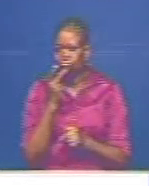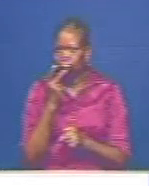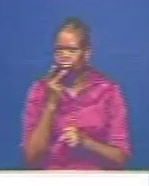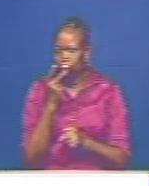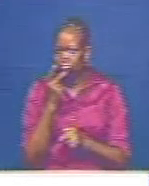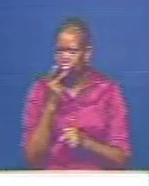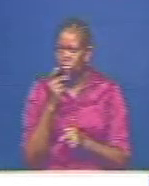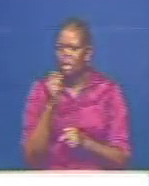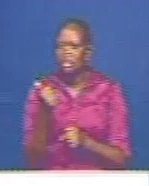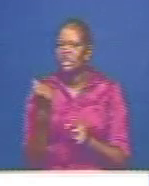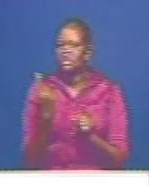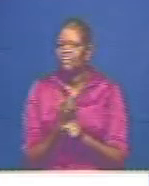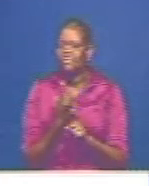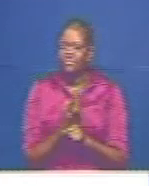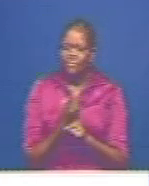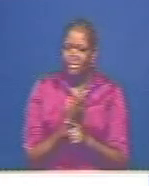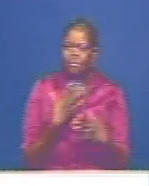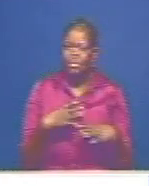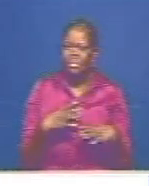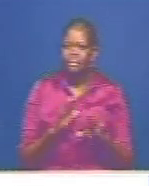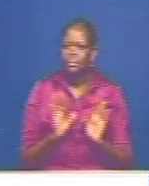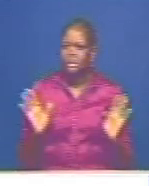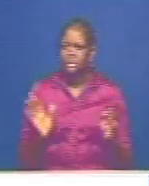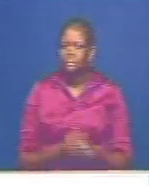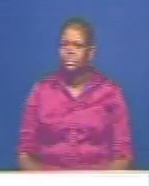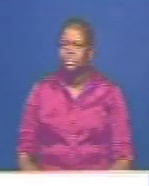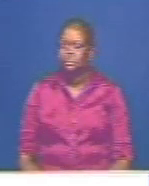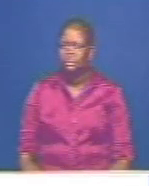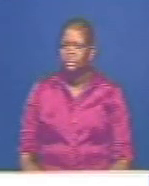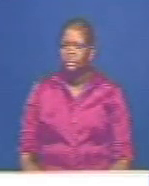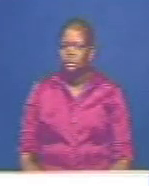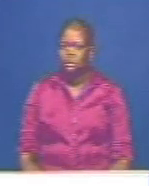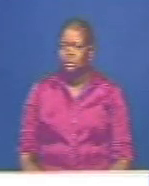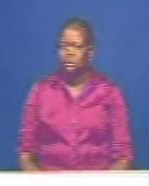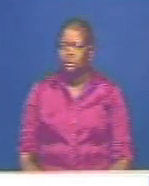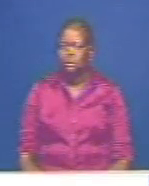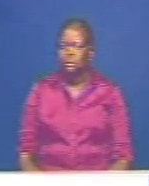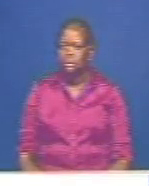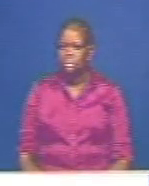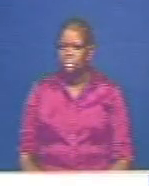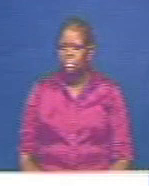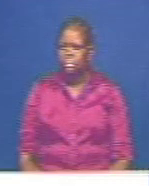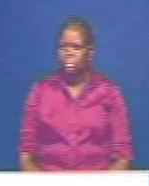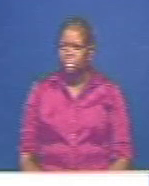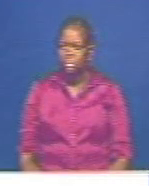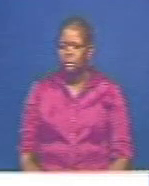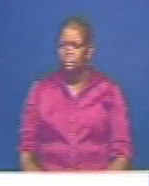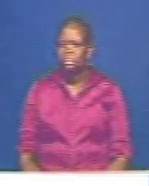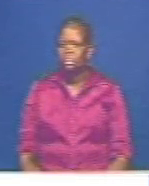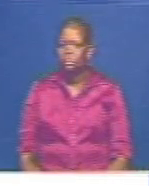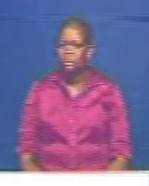the mentor, and there's the mentee. Okay, so let's uh-huh. have a look at the video as we wind yeah. up Stargaze. Thank you so much for watching.